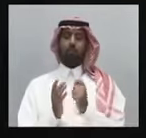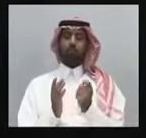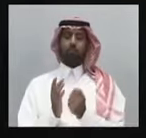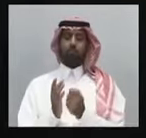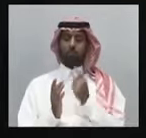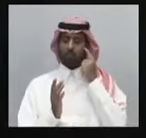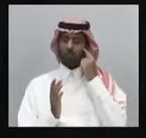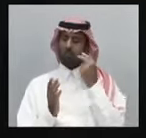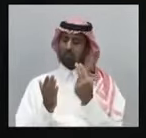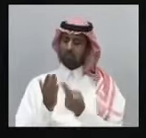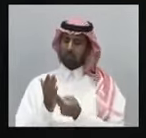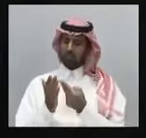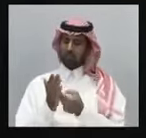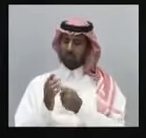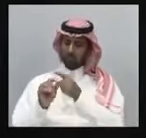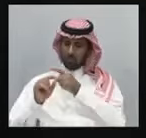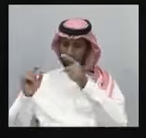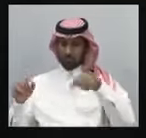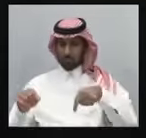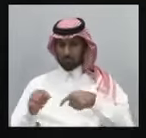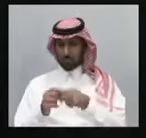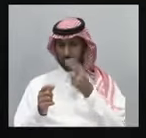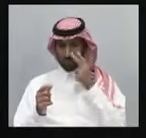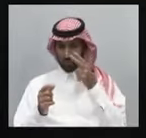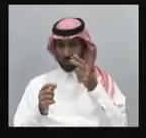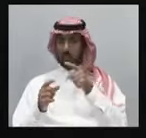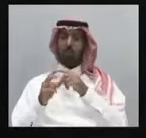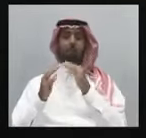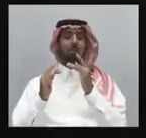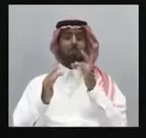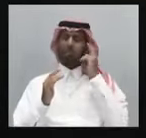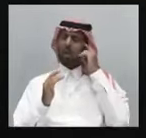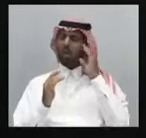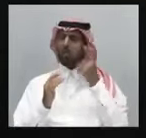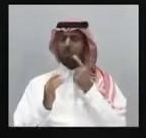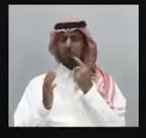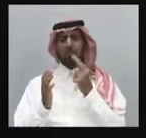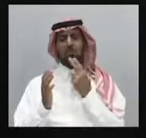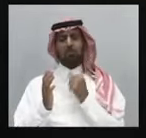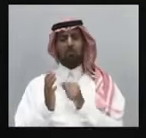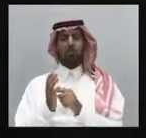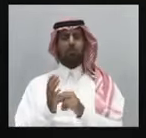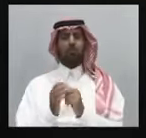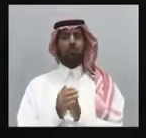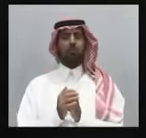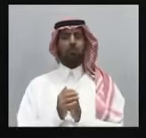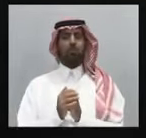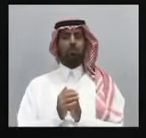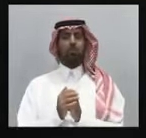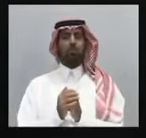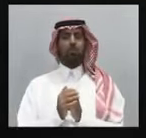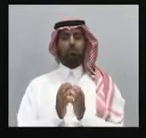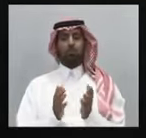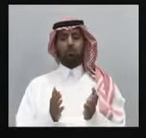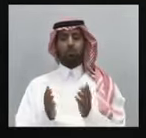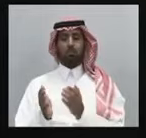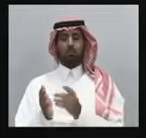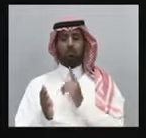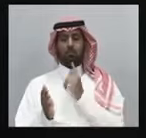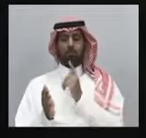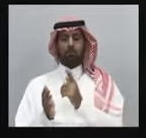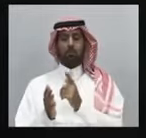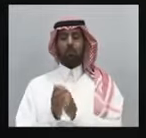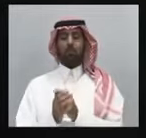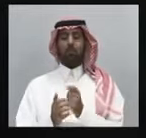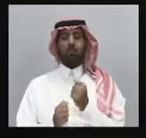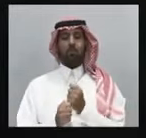and draw the maps for you, and they will tell you where to go. Let's speak about the